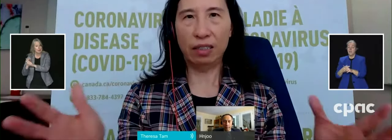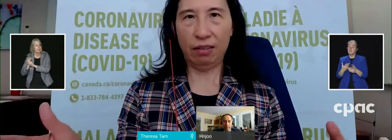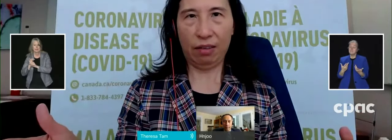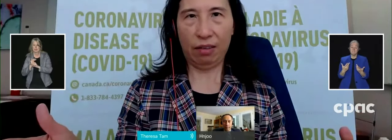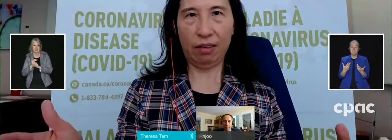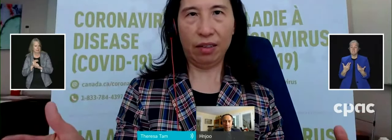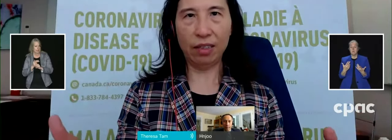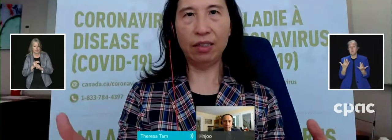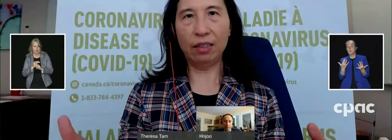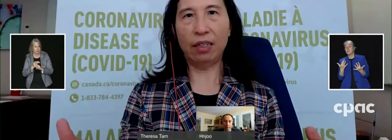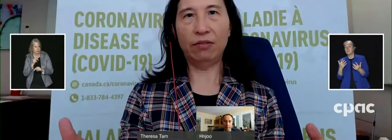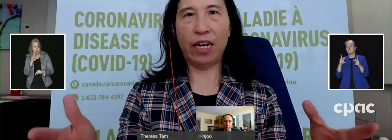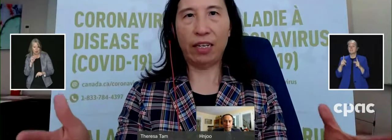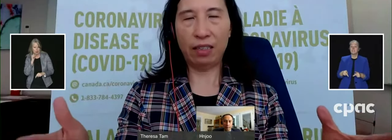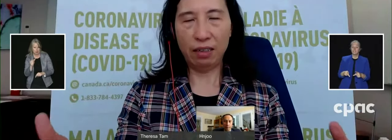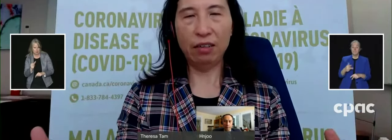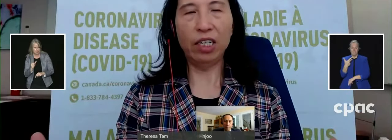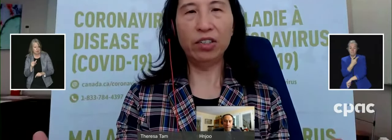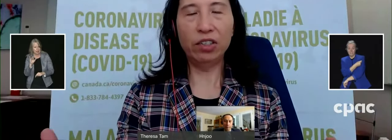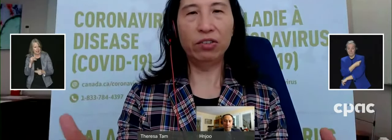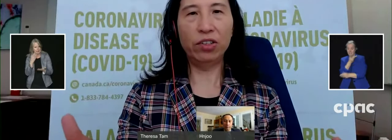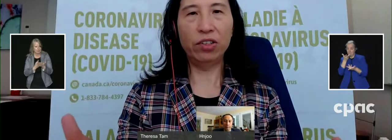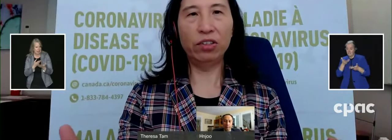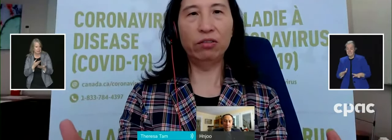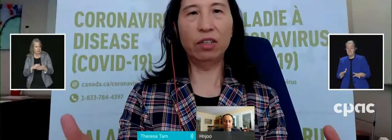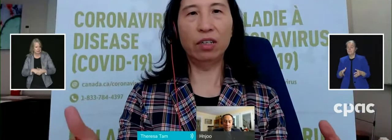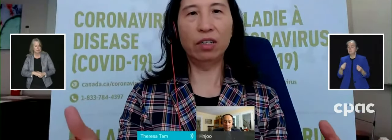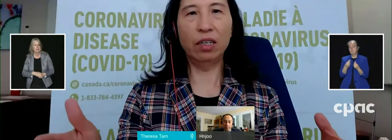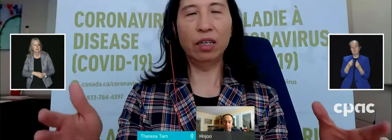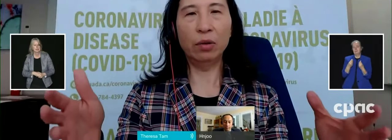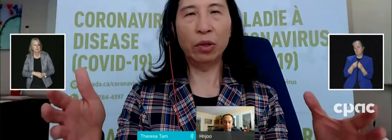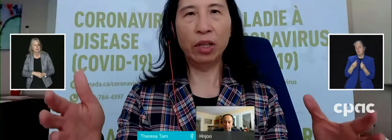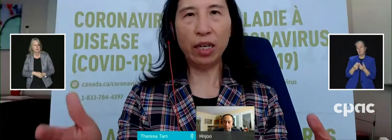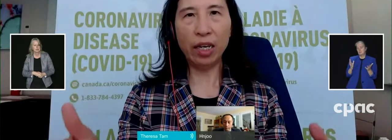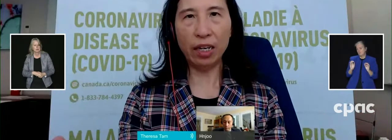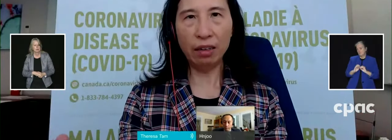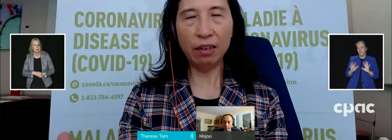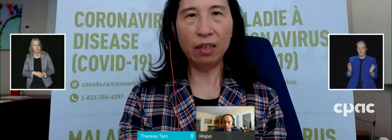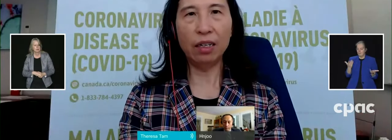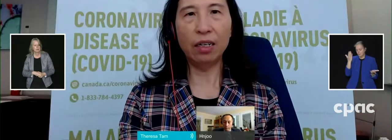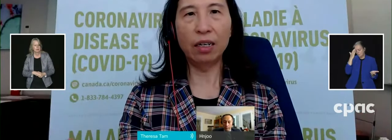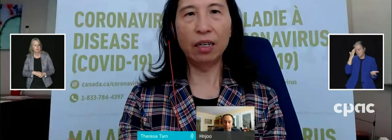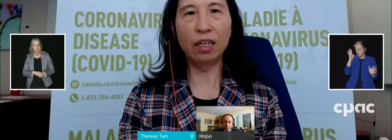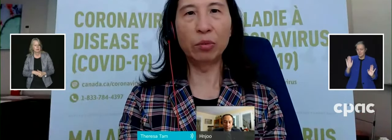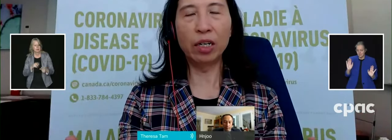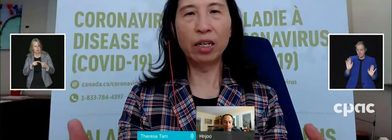that's a fact, right? So then.